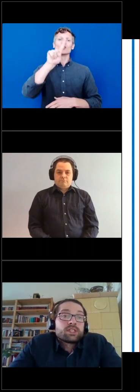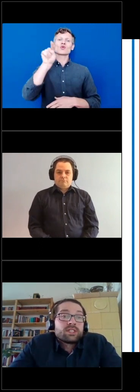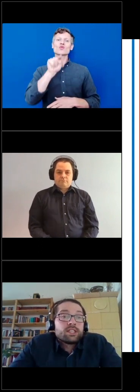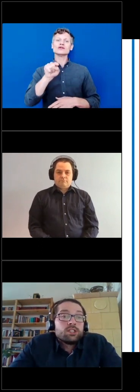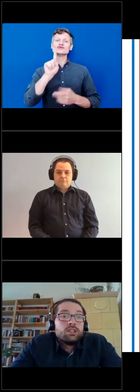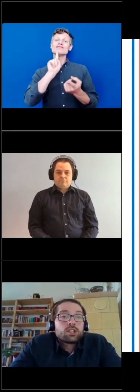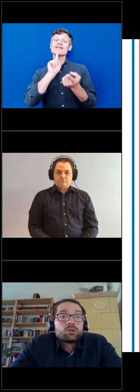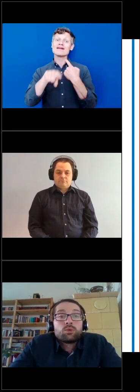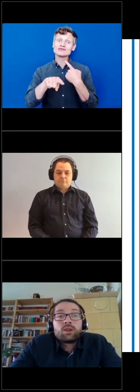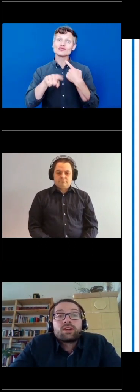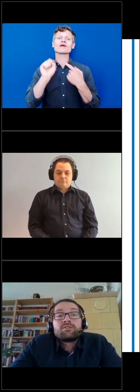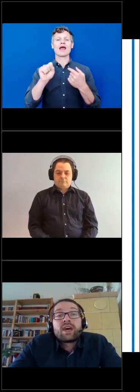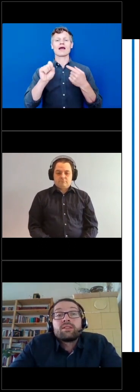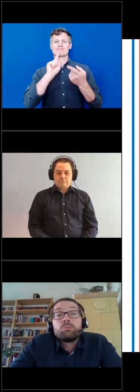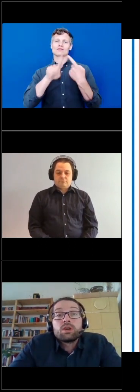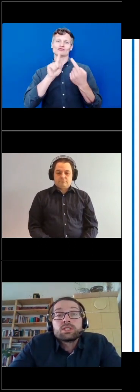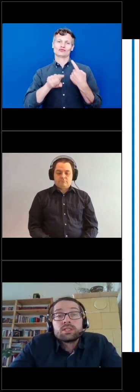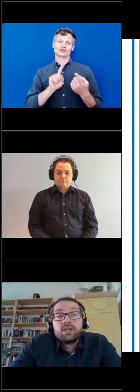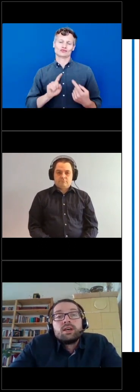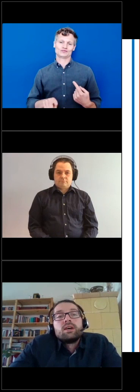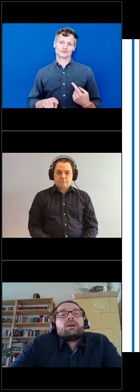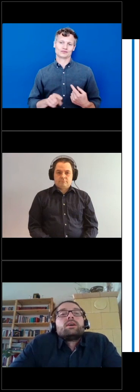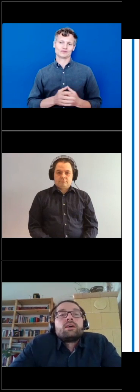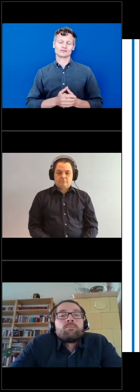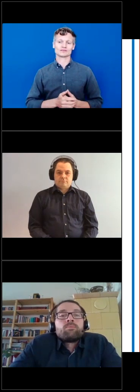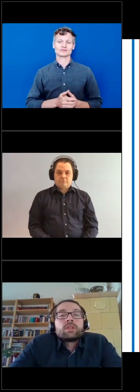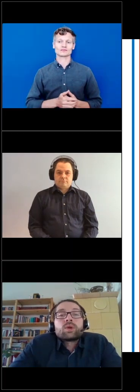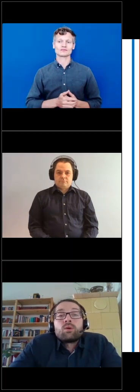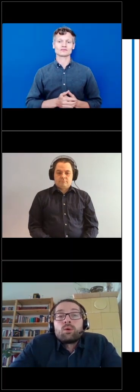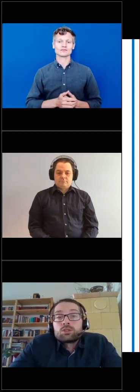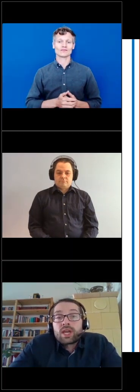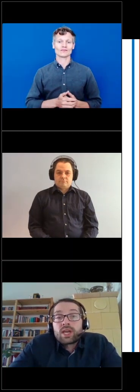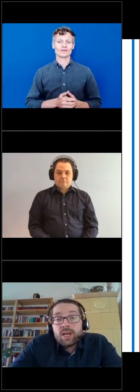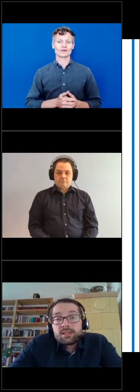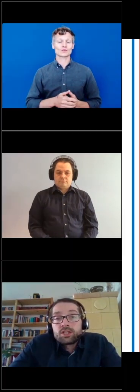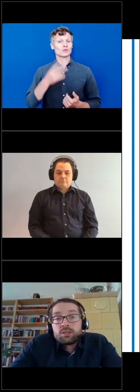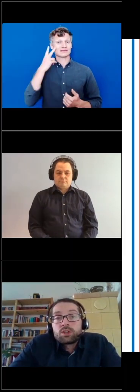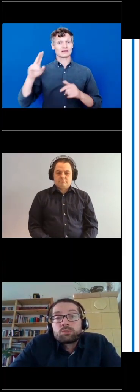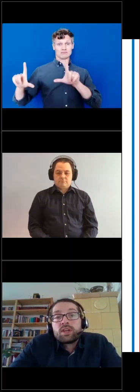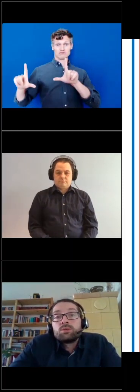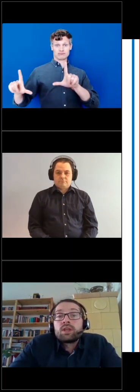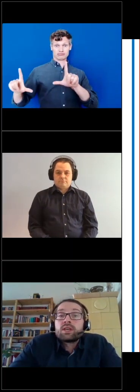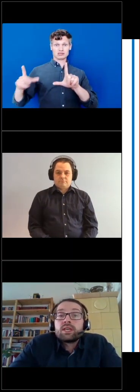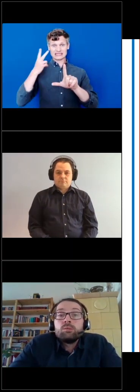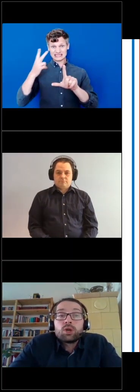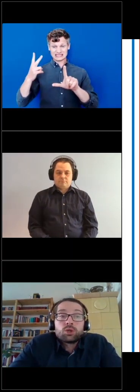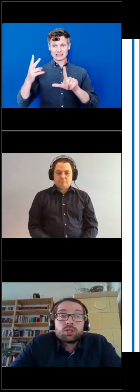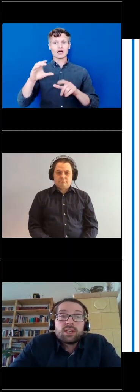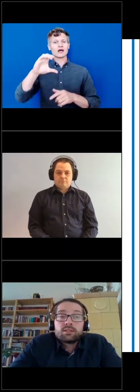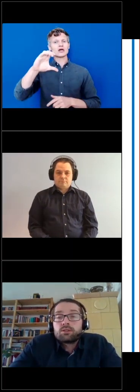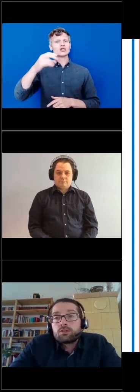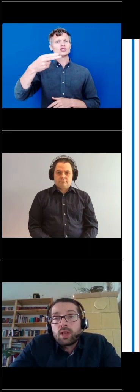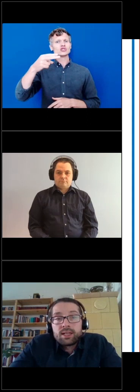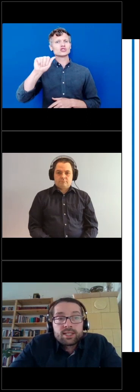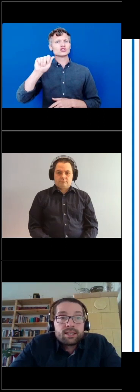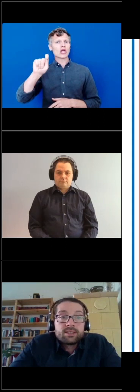of the presentation shows you where you can find the box. You can also access the chat box by using the keyboard